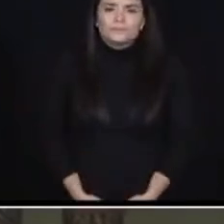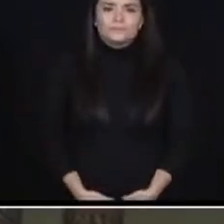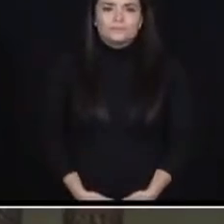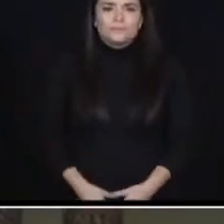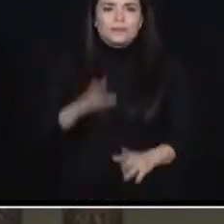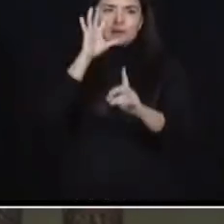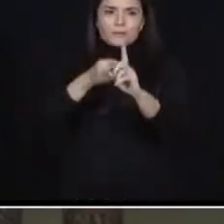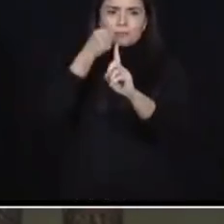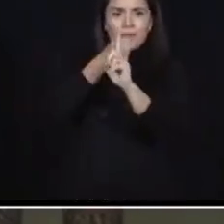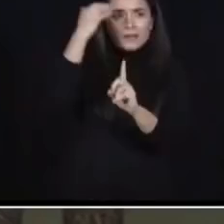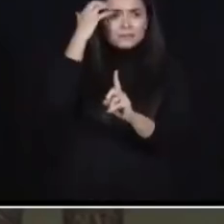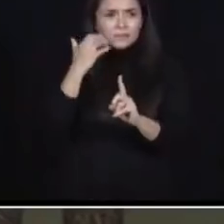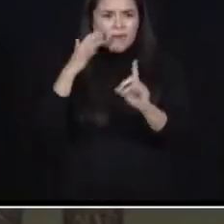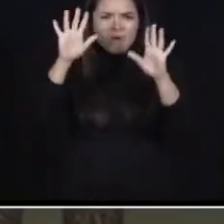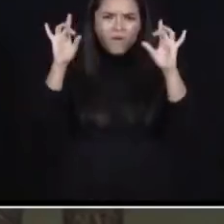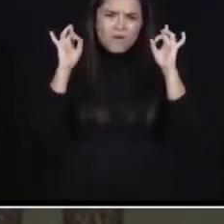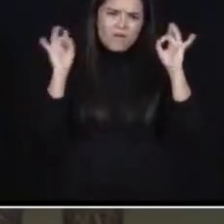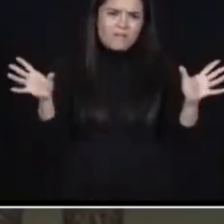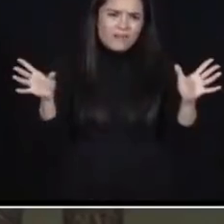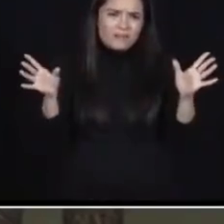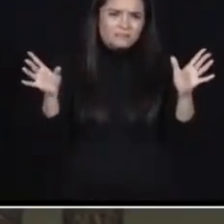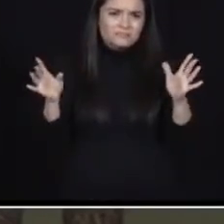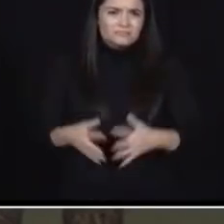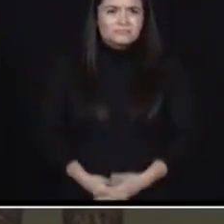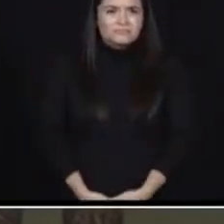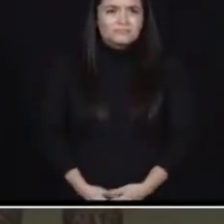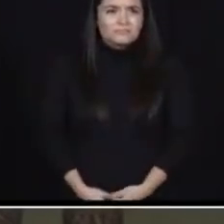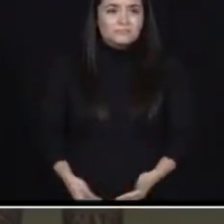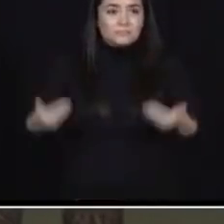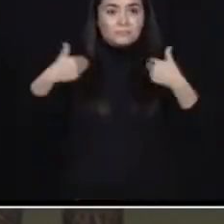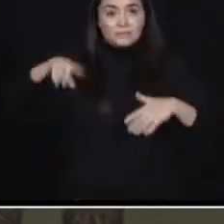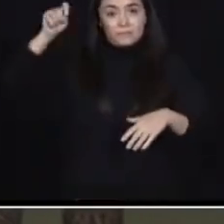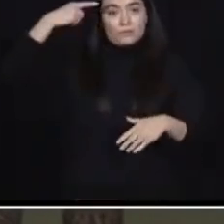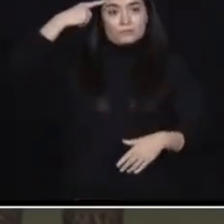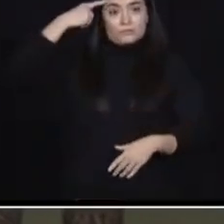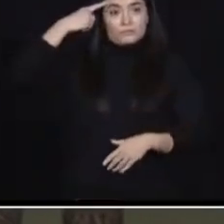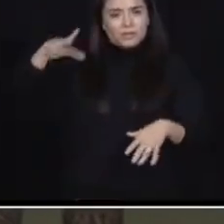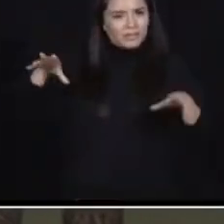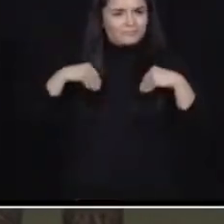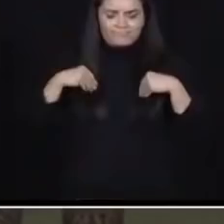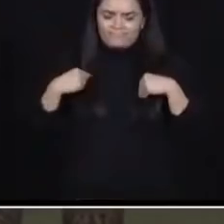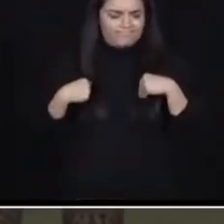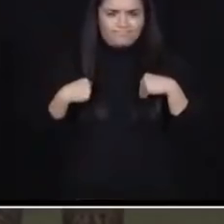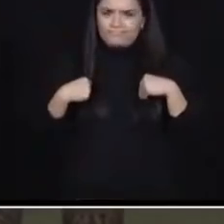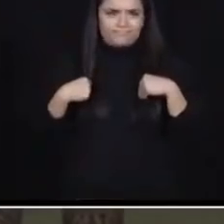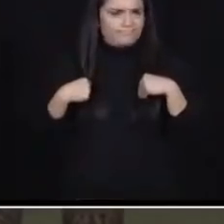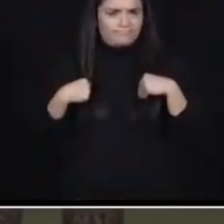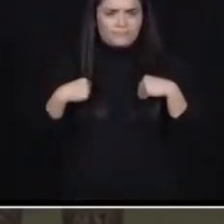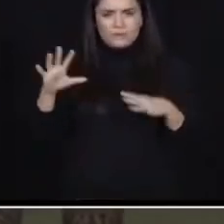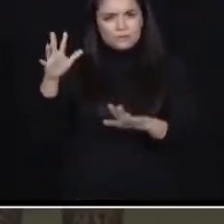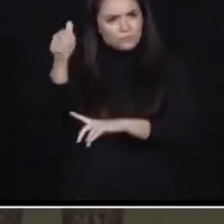be absolutely devastating. As Premier, I can't accept that, and I won't accept